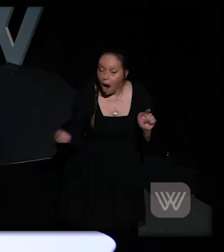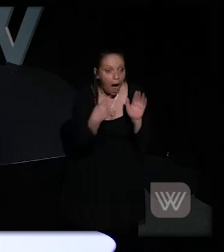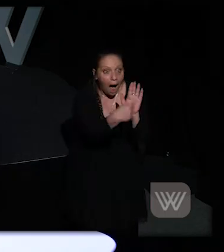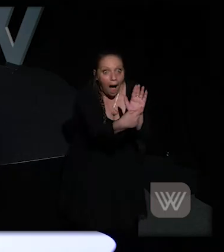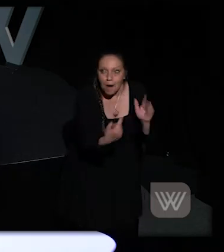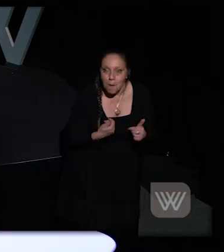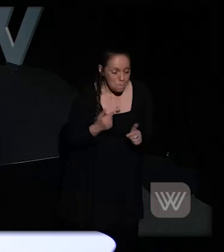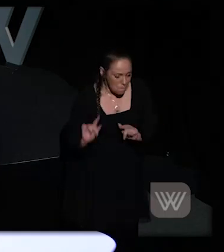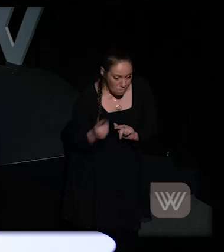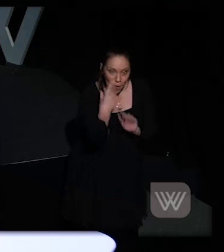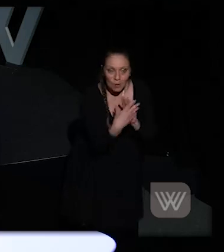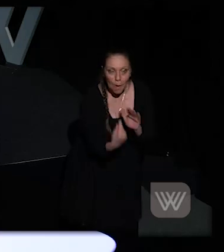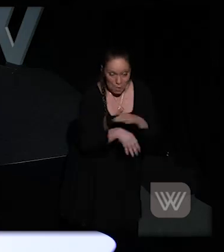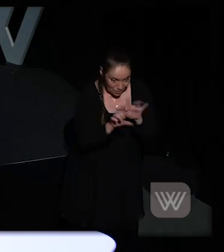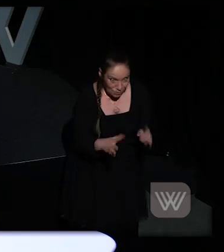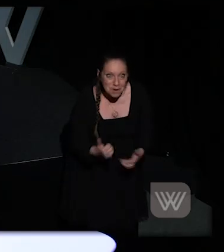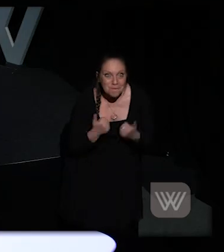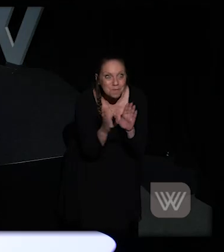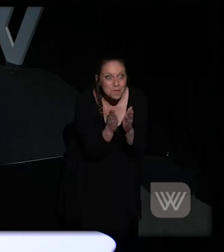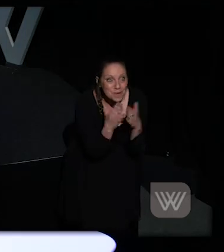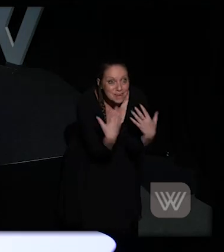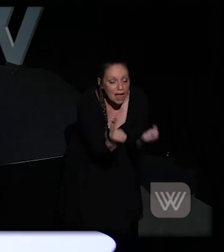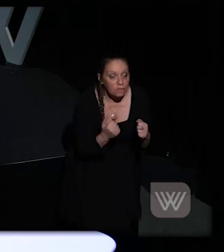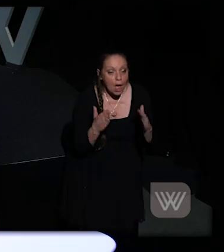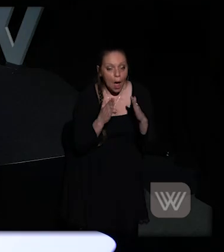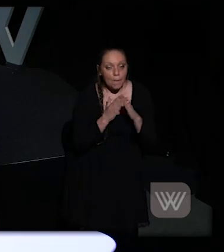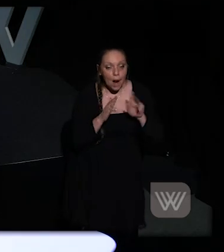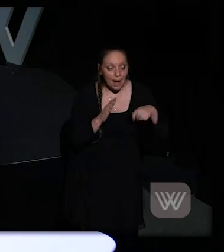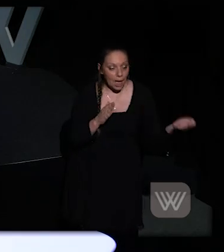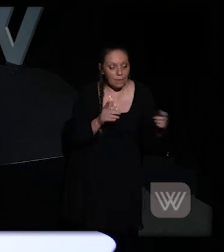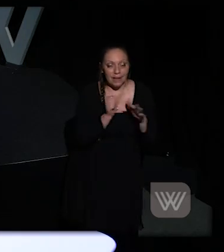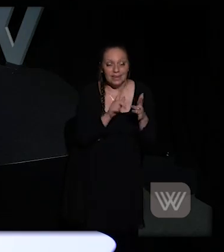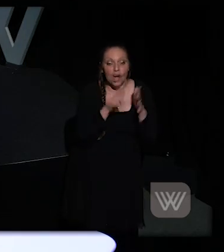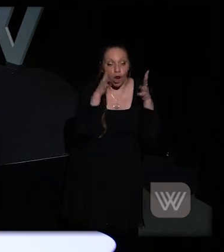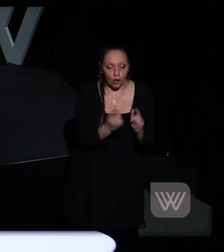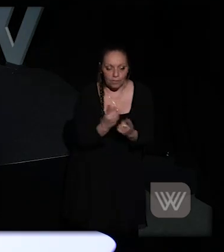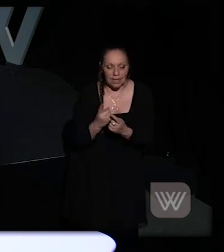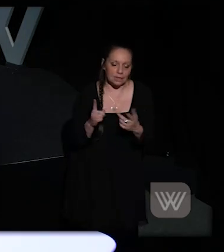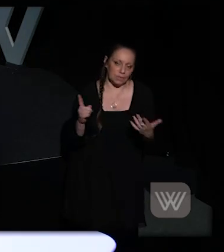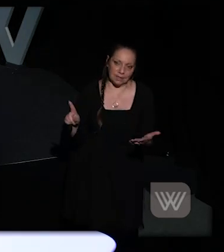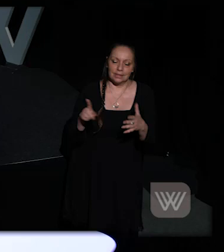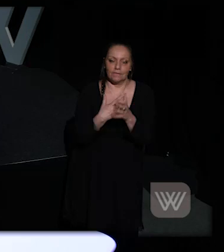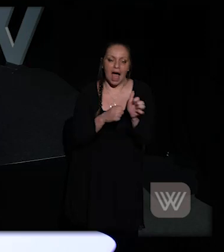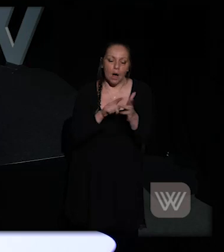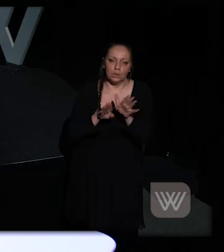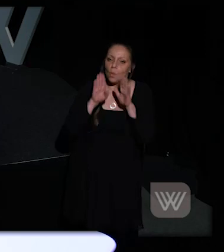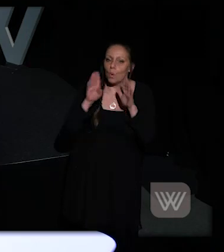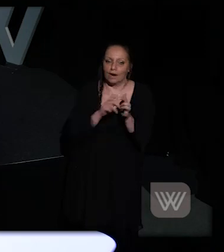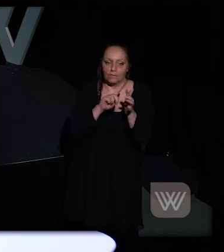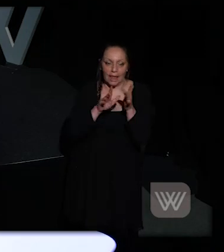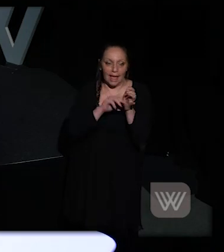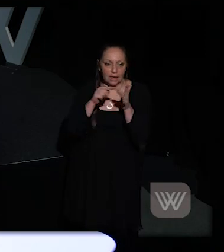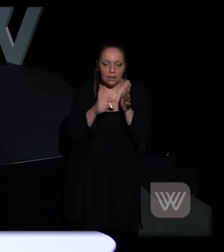like, here's the first copy in Australia of my book. And she did what a lot of people did. Because of Arwen's amazing edit, it reads like a